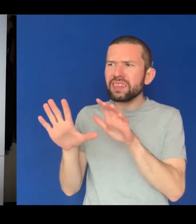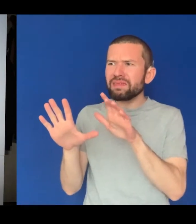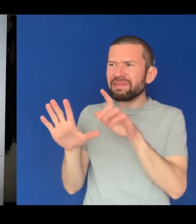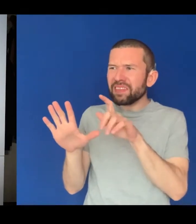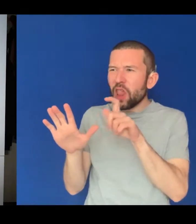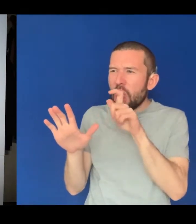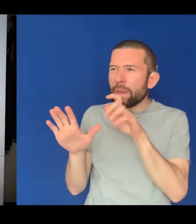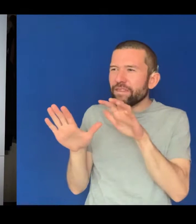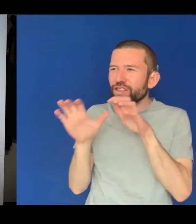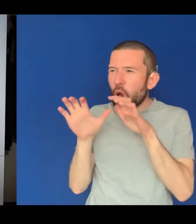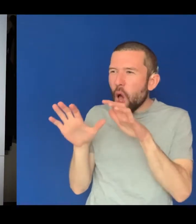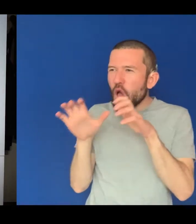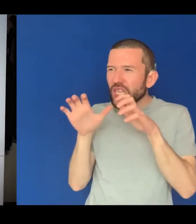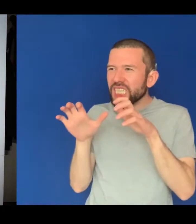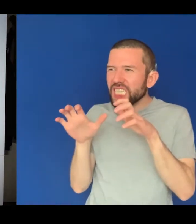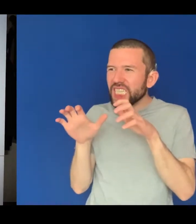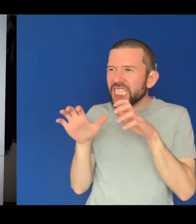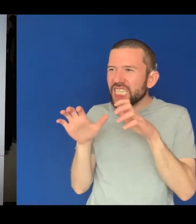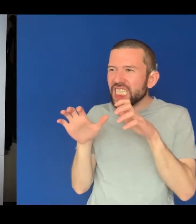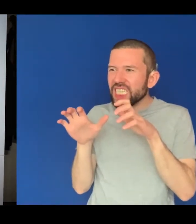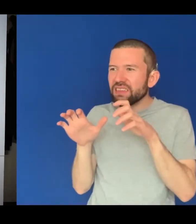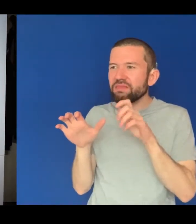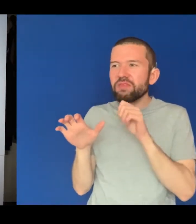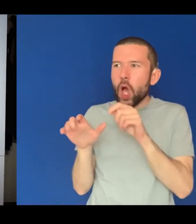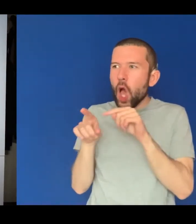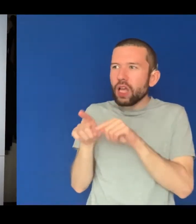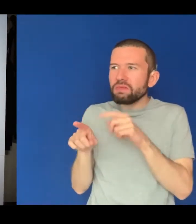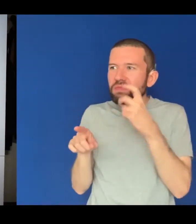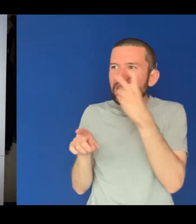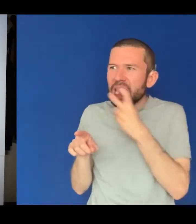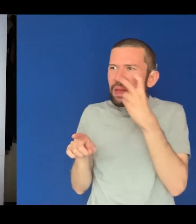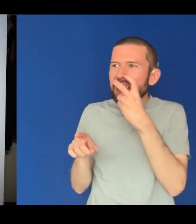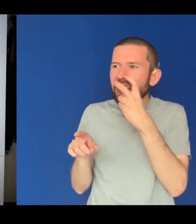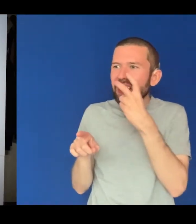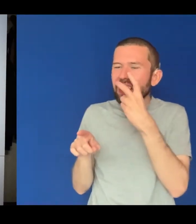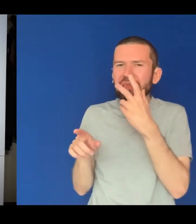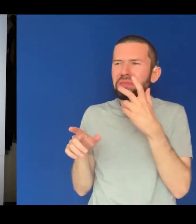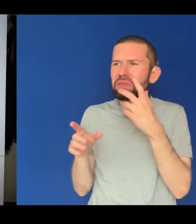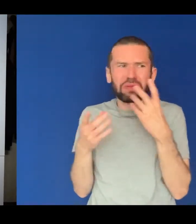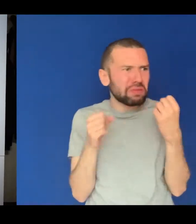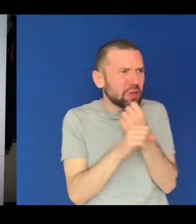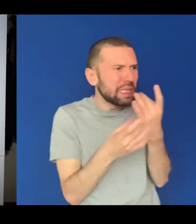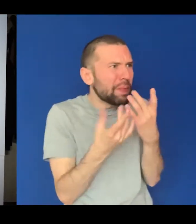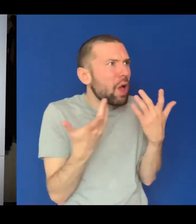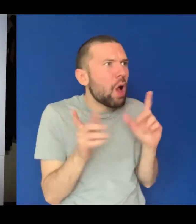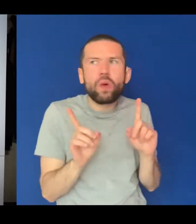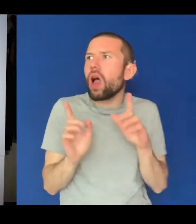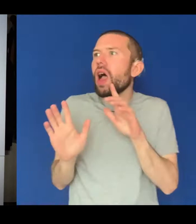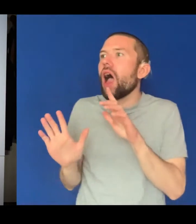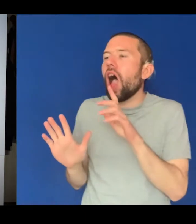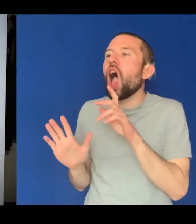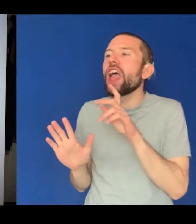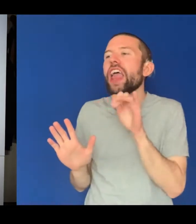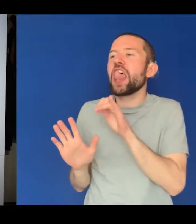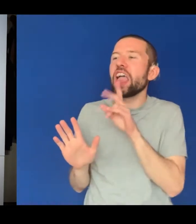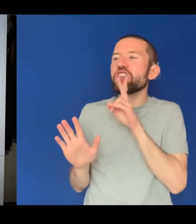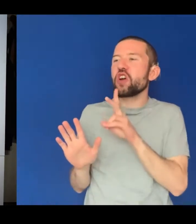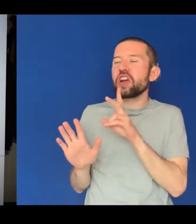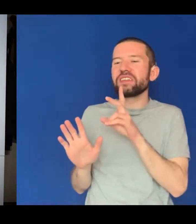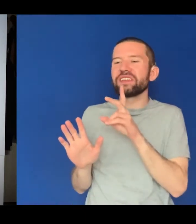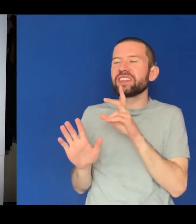It's lagging. You're not in sync. Oh, how do I fix that? Do I press something, or like I don't know where? It's like you're lip